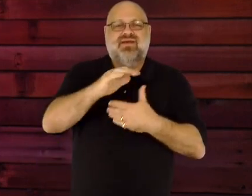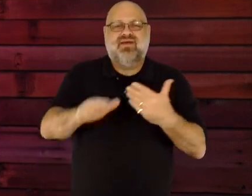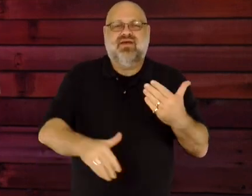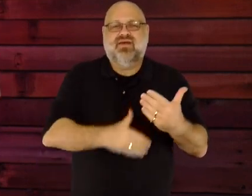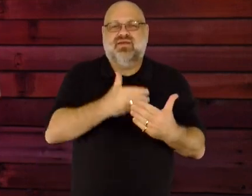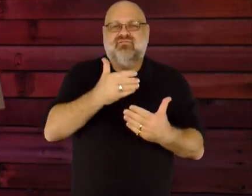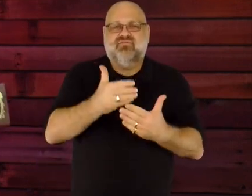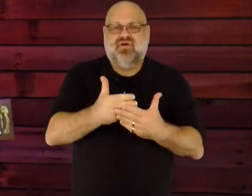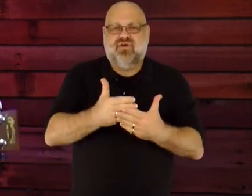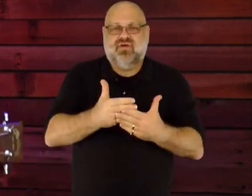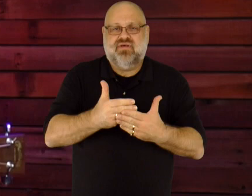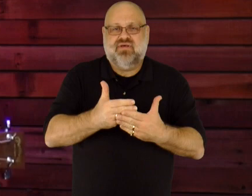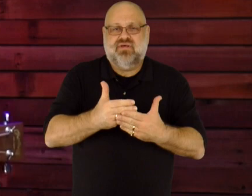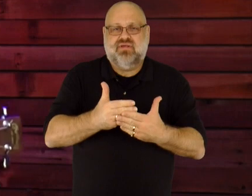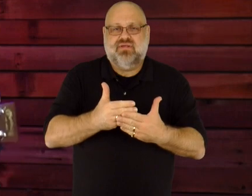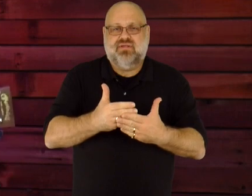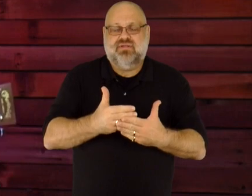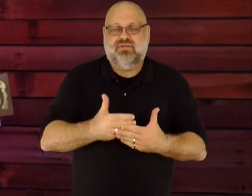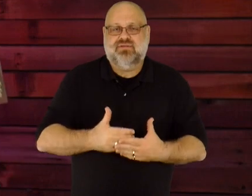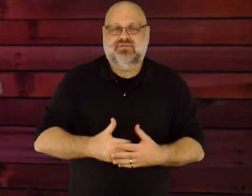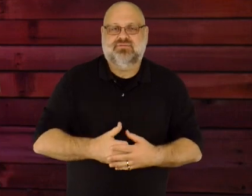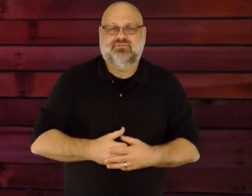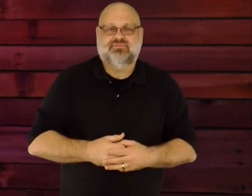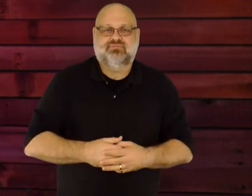Lord of